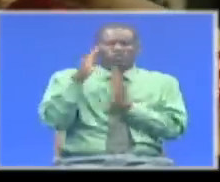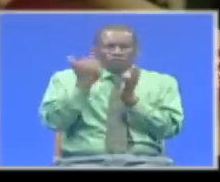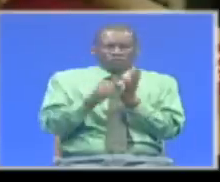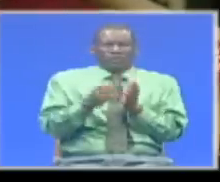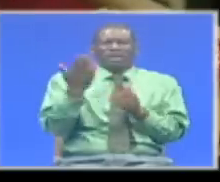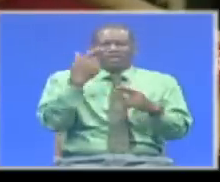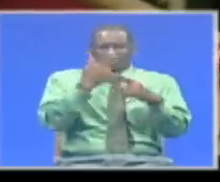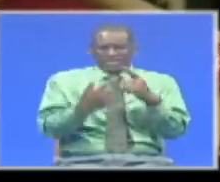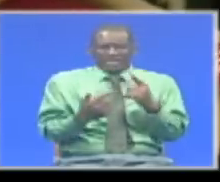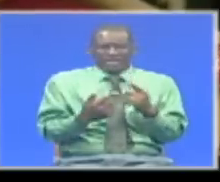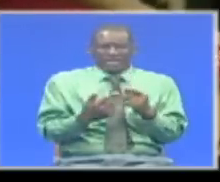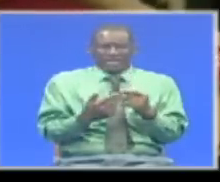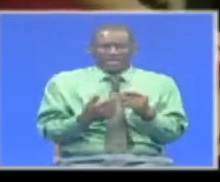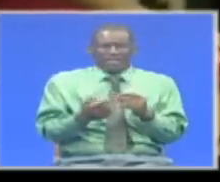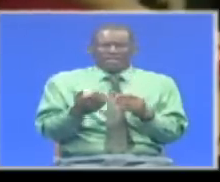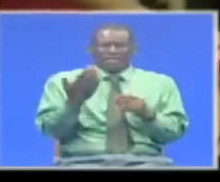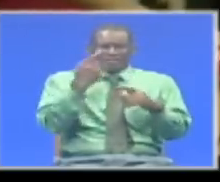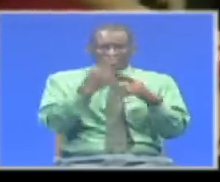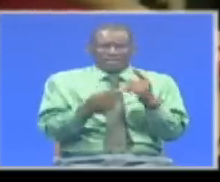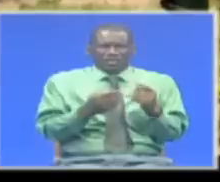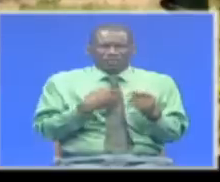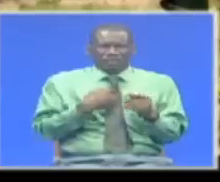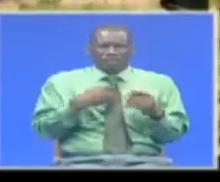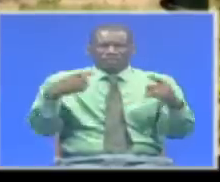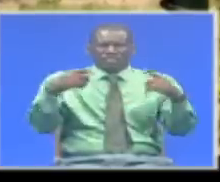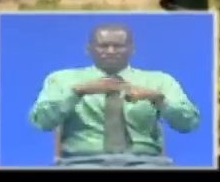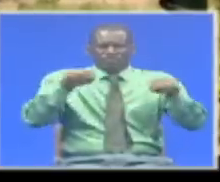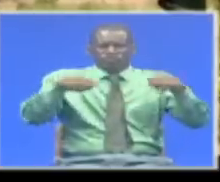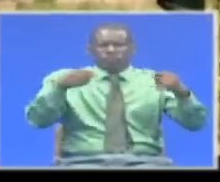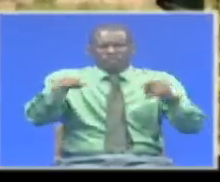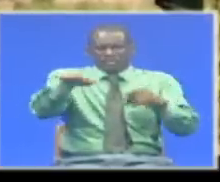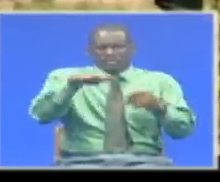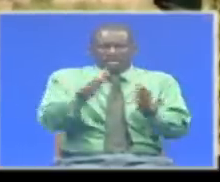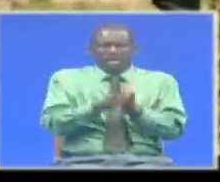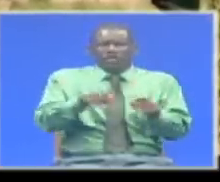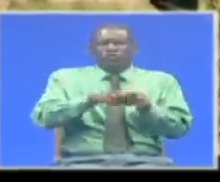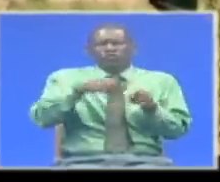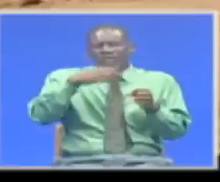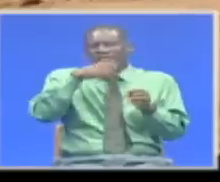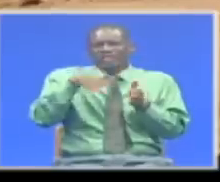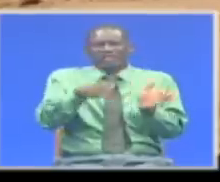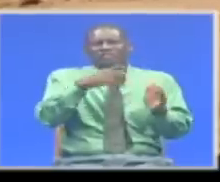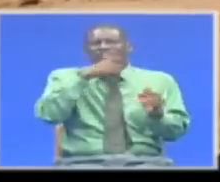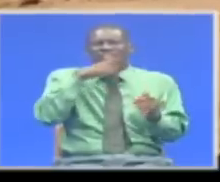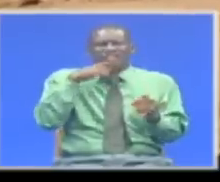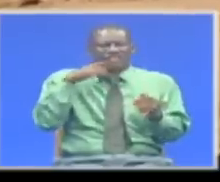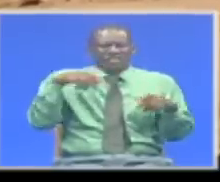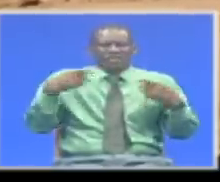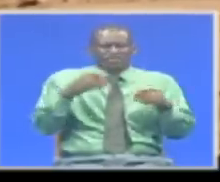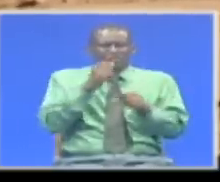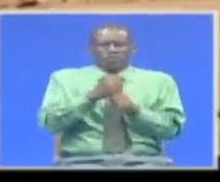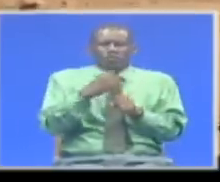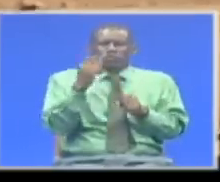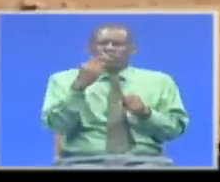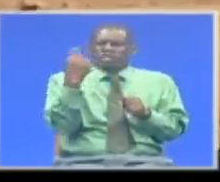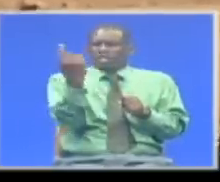year, in fact for the last 3 years, there have been a serious drought in this place. Yeah, and even rivers dried up. People cut out irrigation on the Wasonyiro